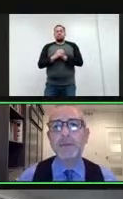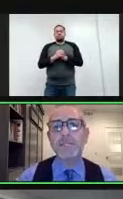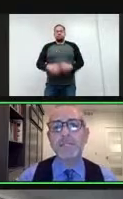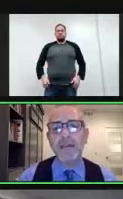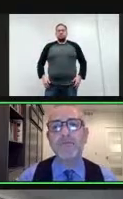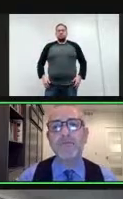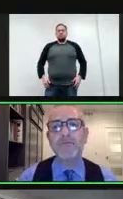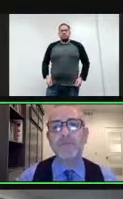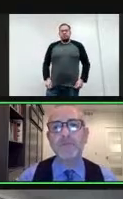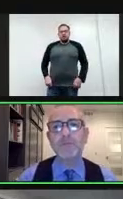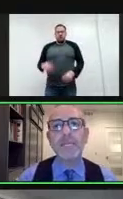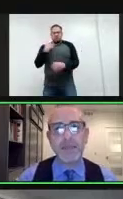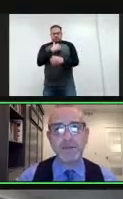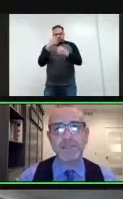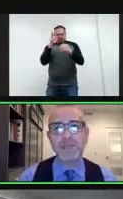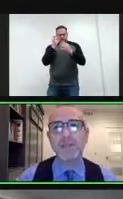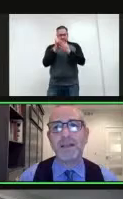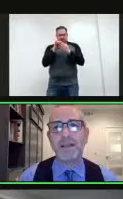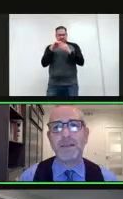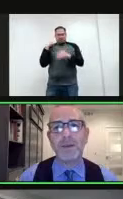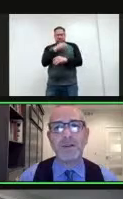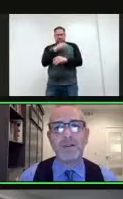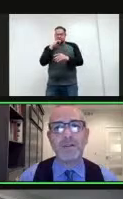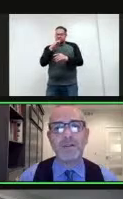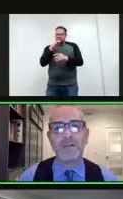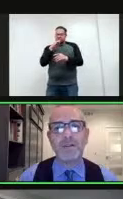We hear that staff